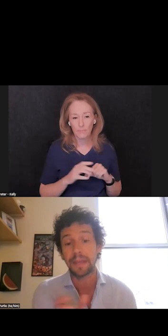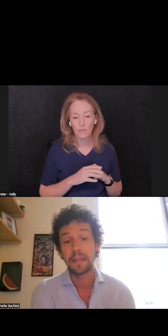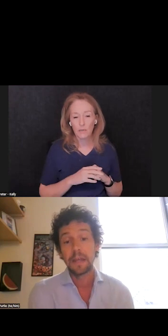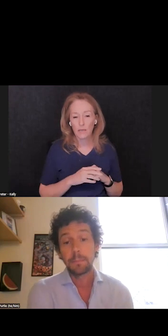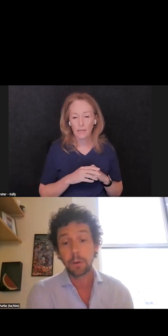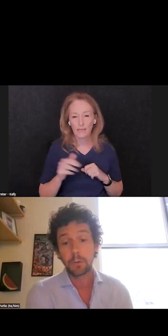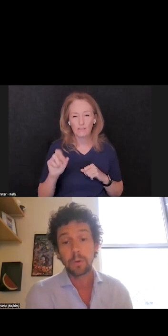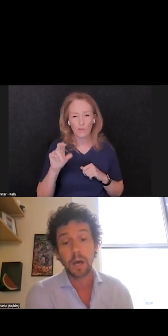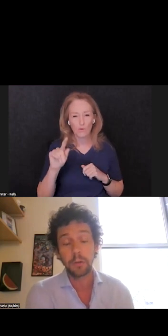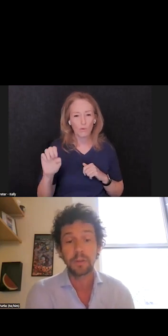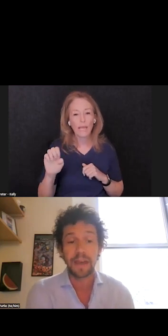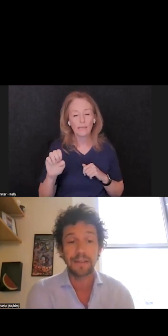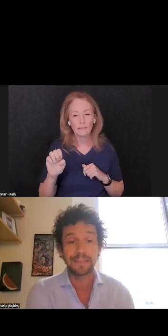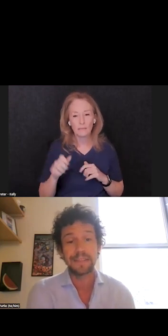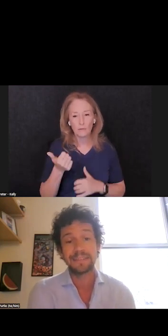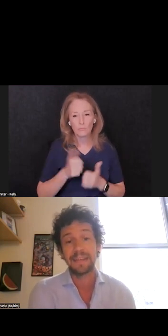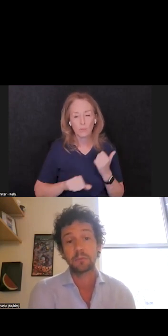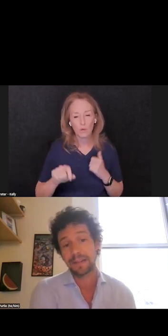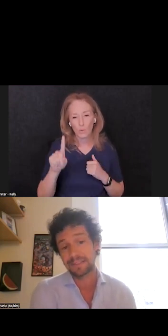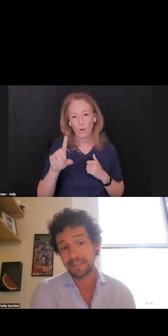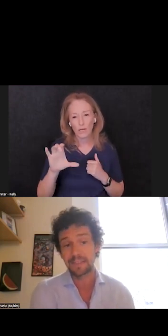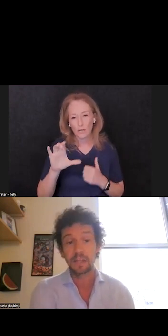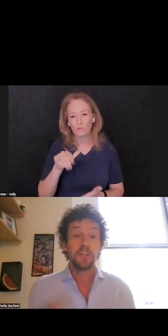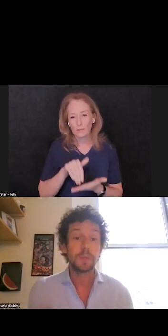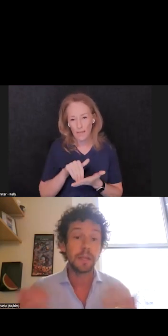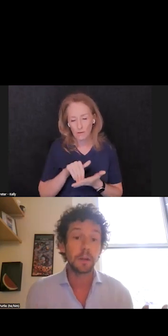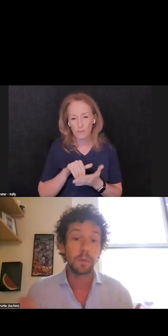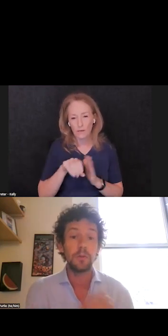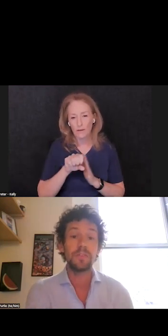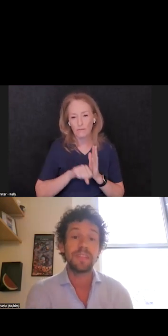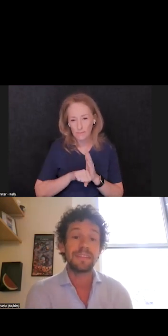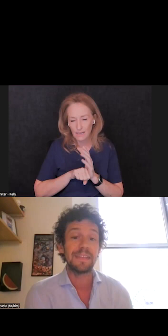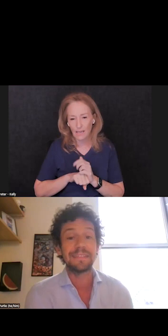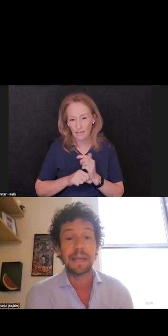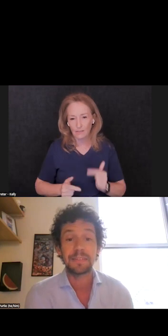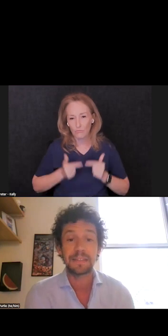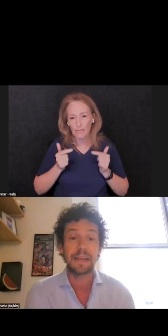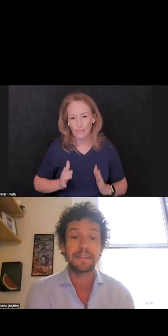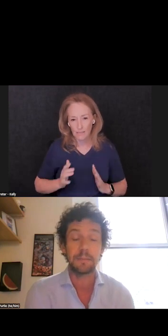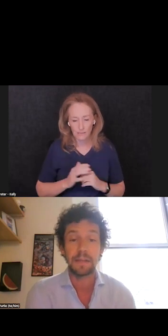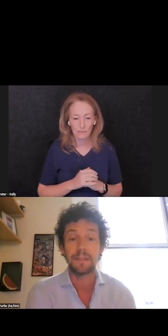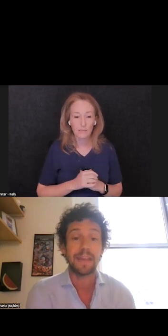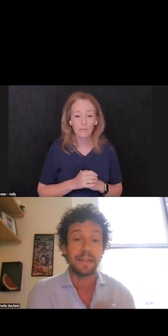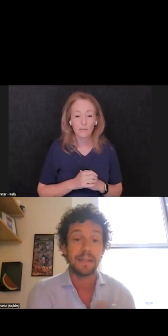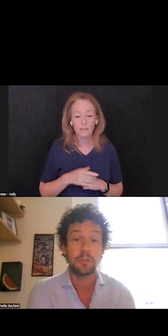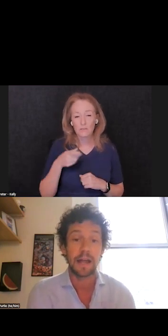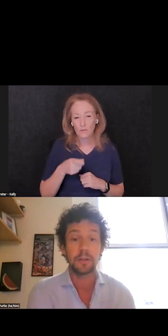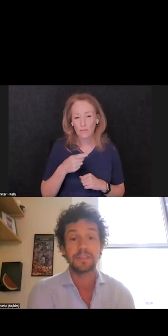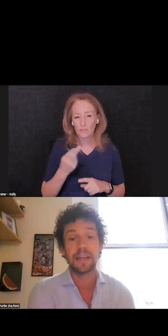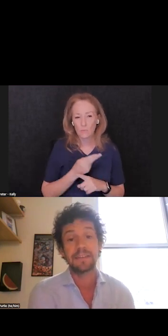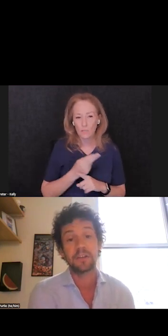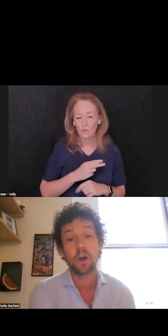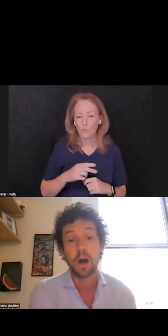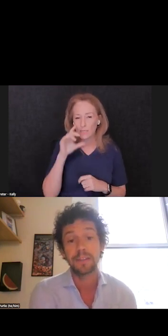the rate per 100,000 state residents. So here we use the SAMHSA estimate of